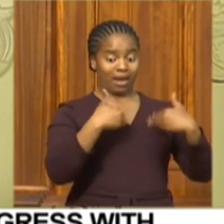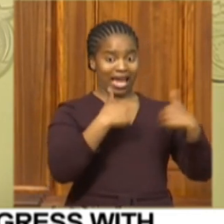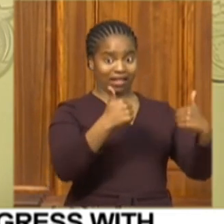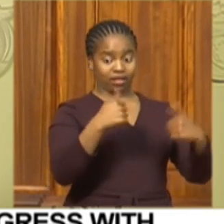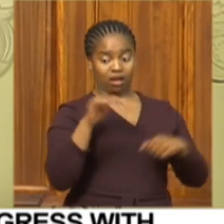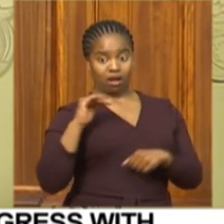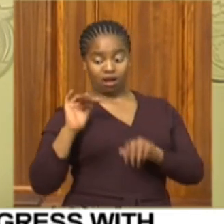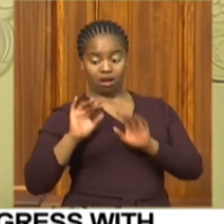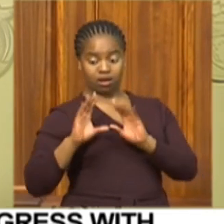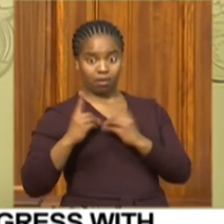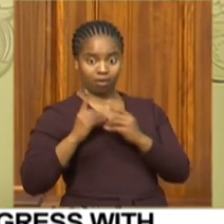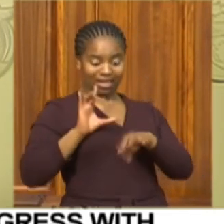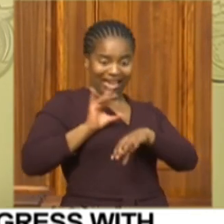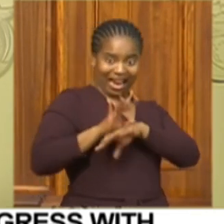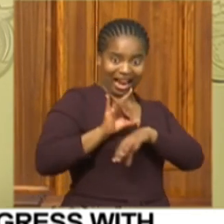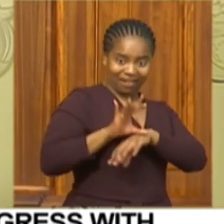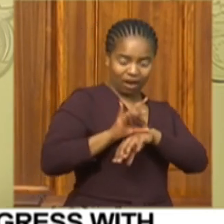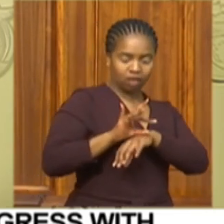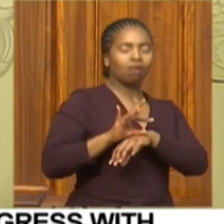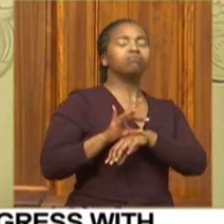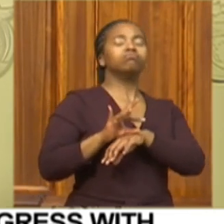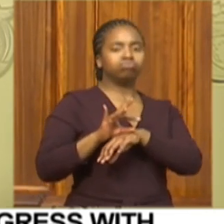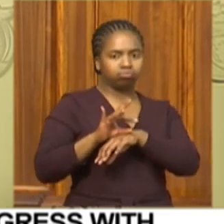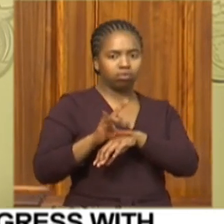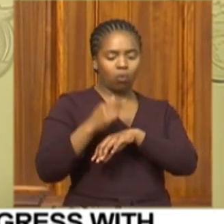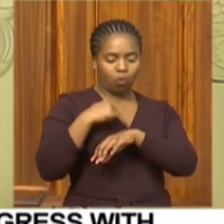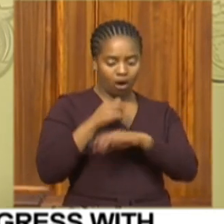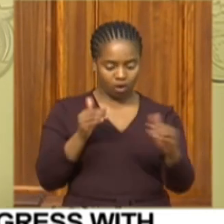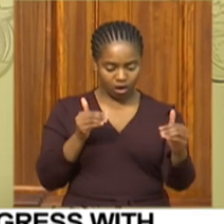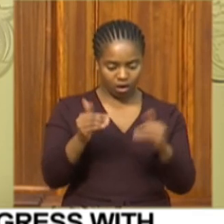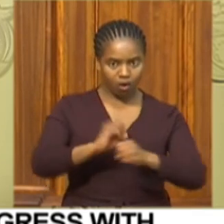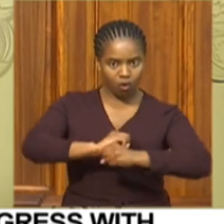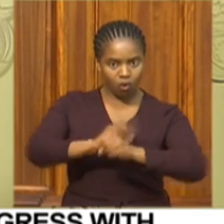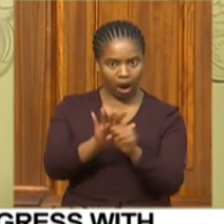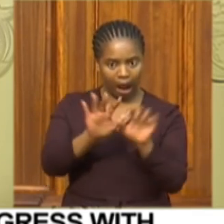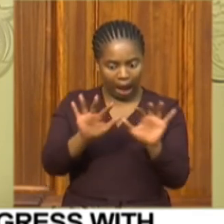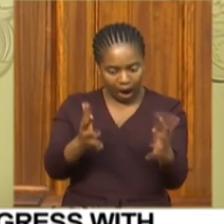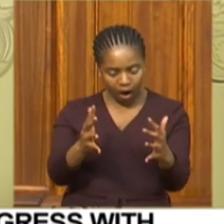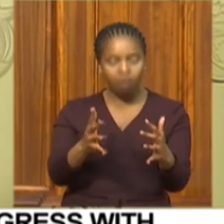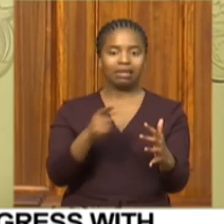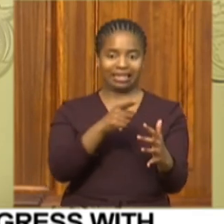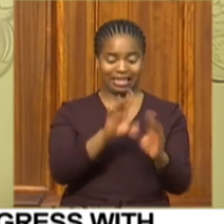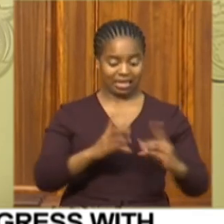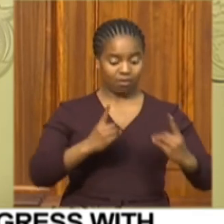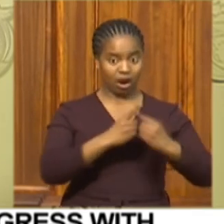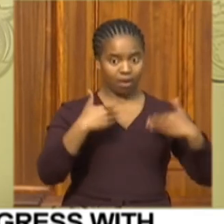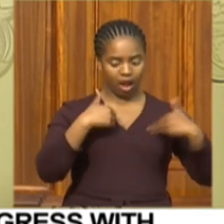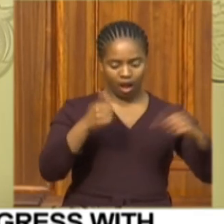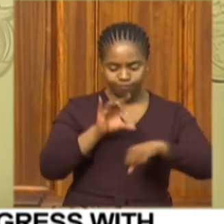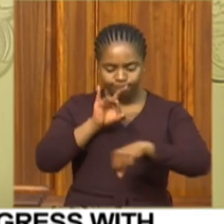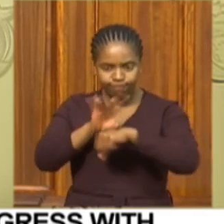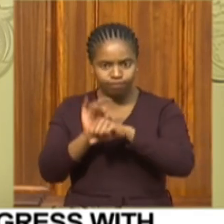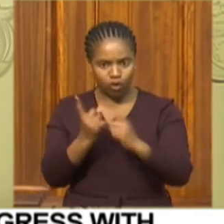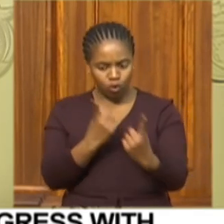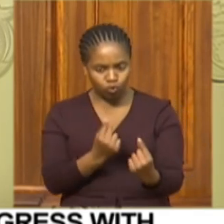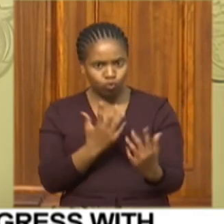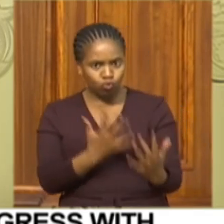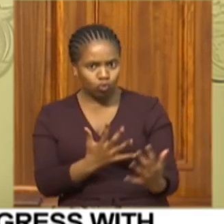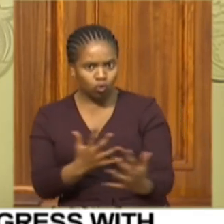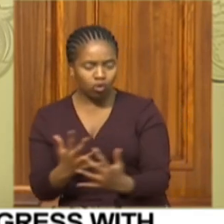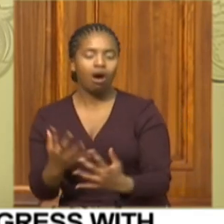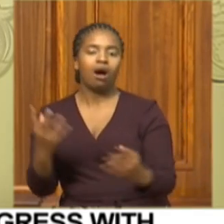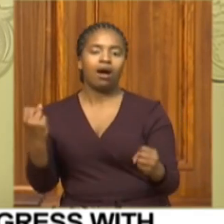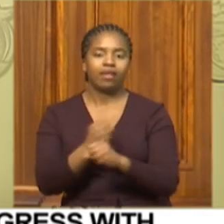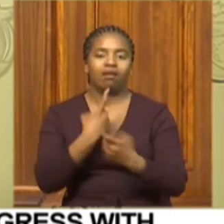play an invaluable role in our management of COVID-19. Ultimately, the progress